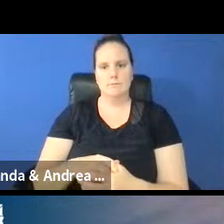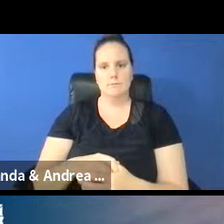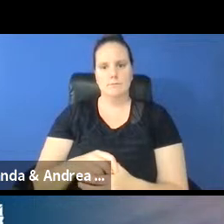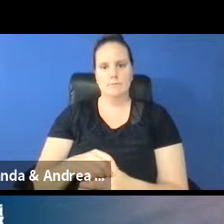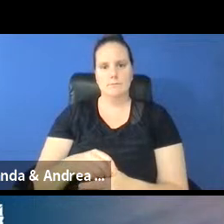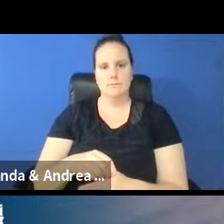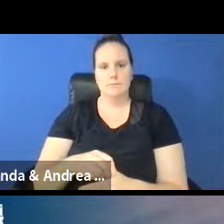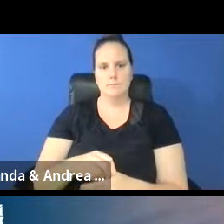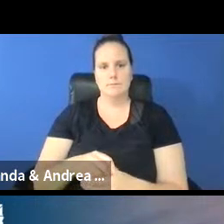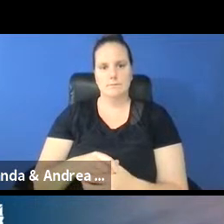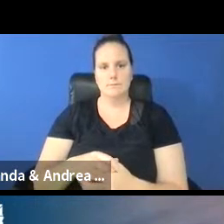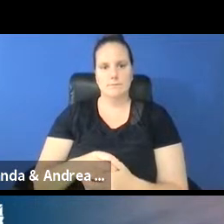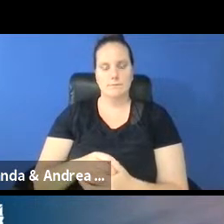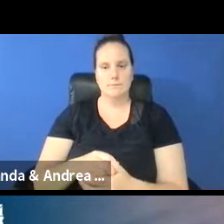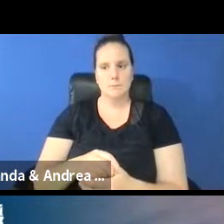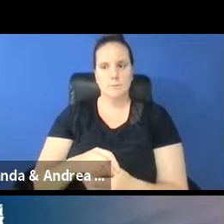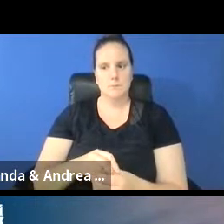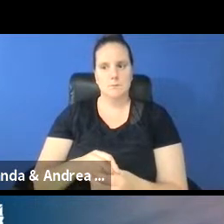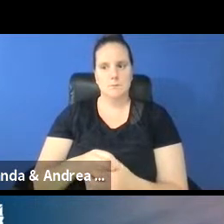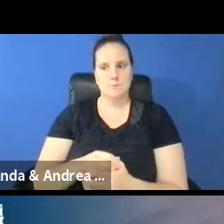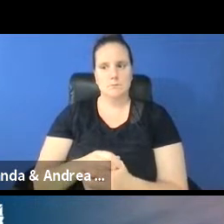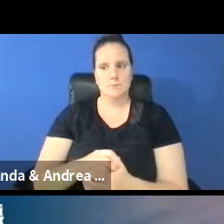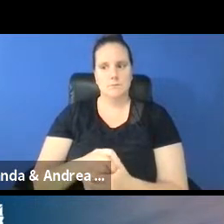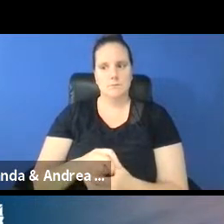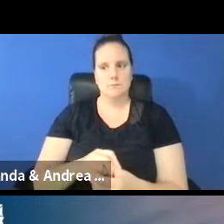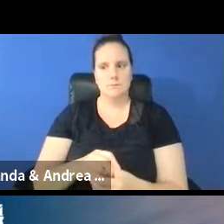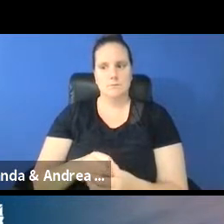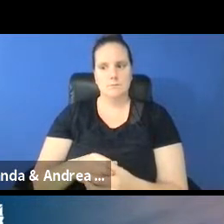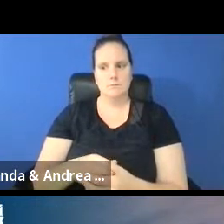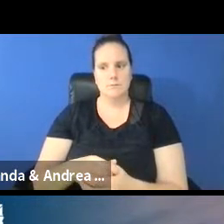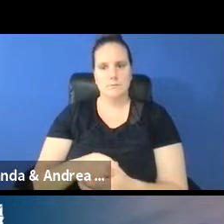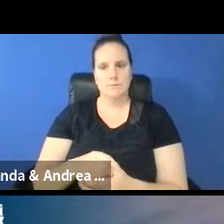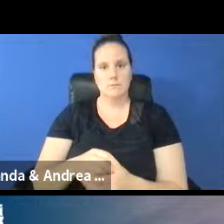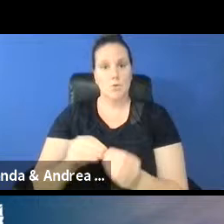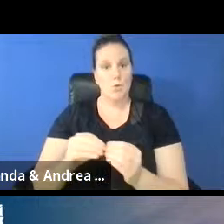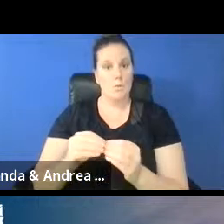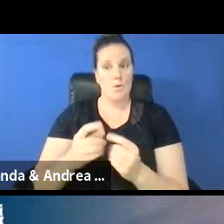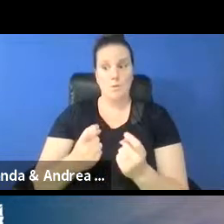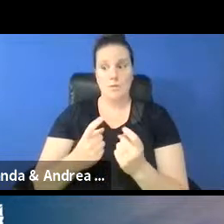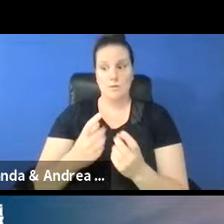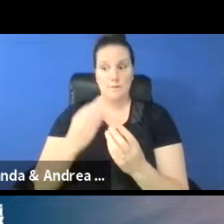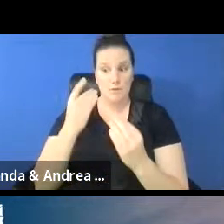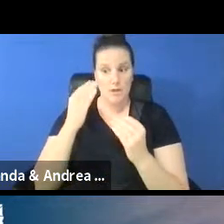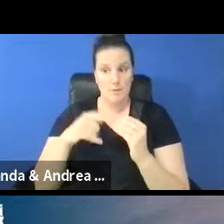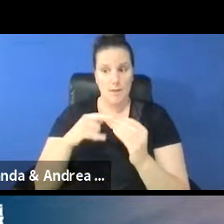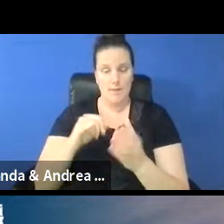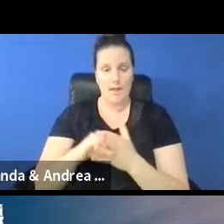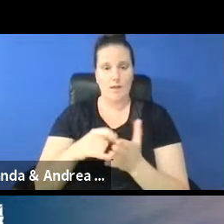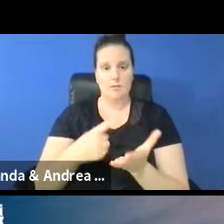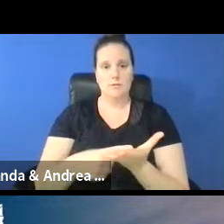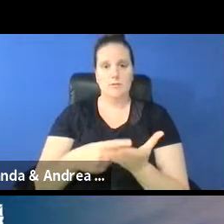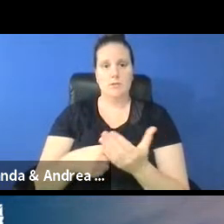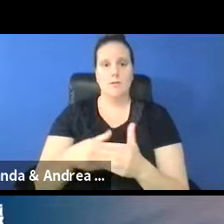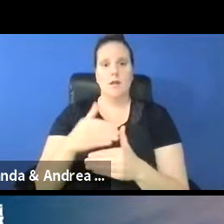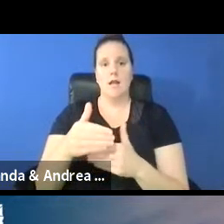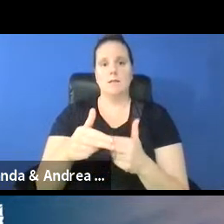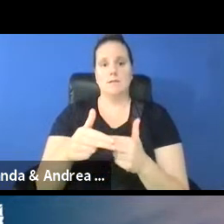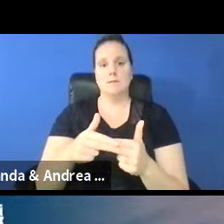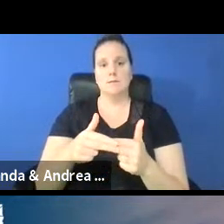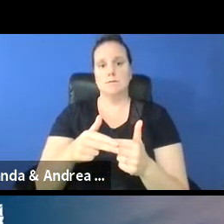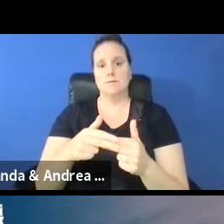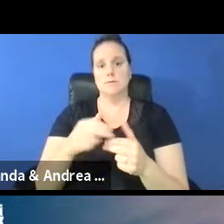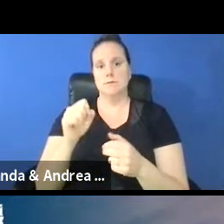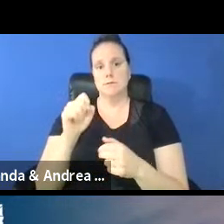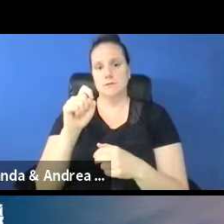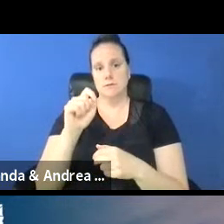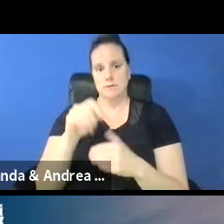So if there aren't more questions, or if you're still thinking of them, I can talk briefly about next steps. So the subgroup